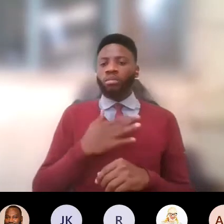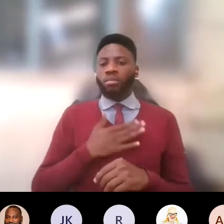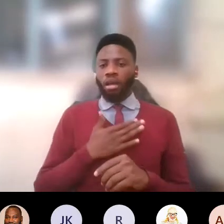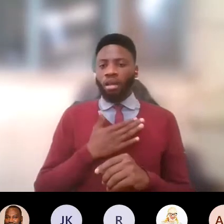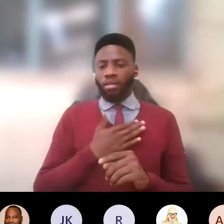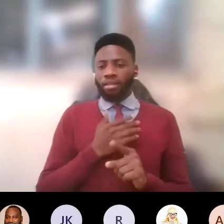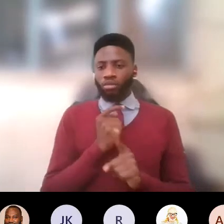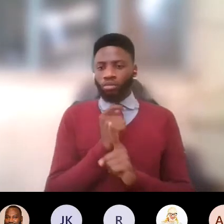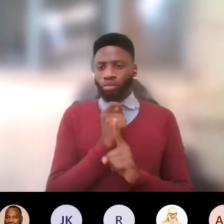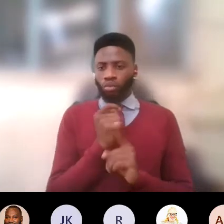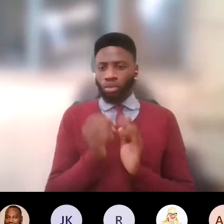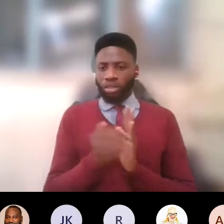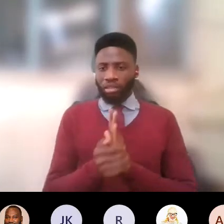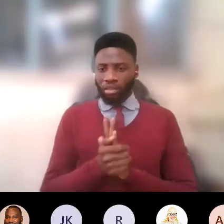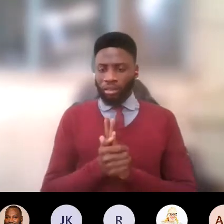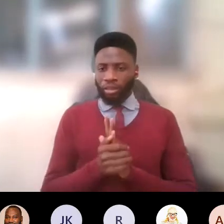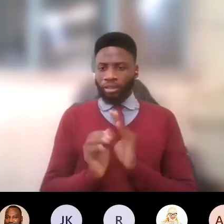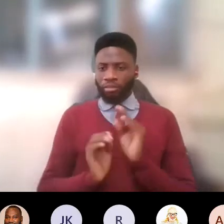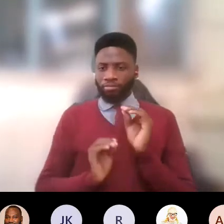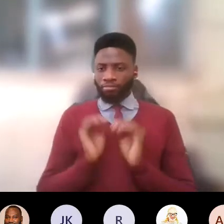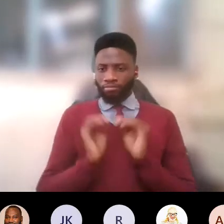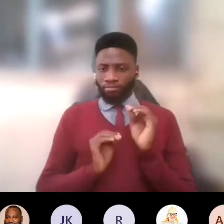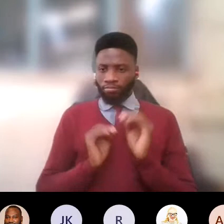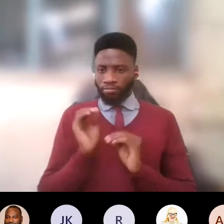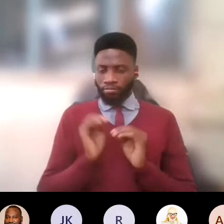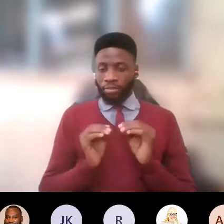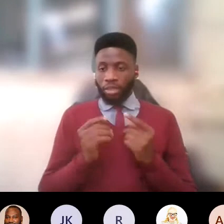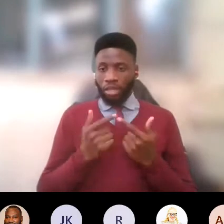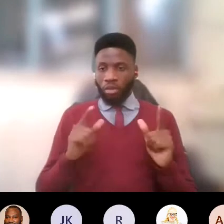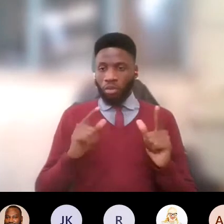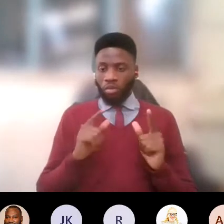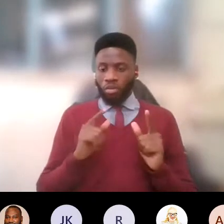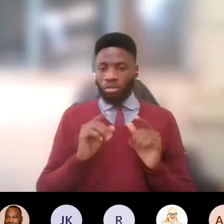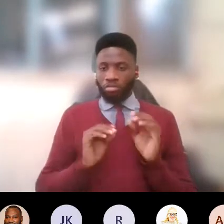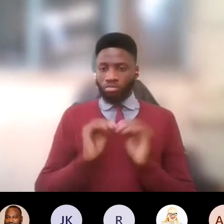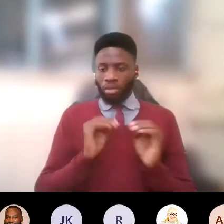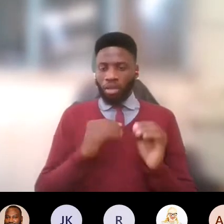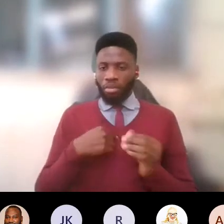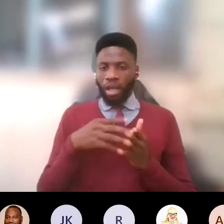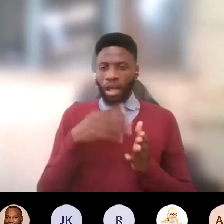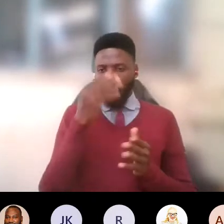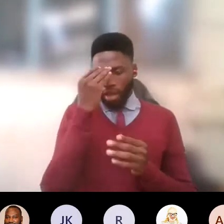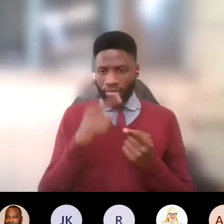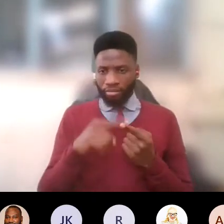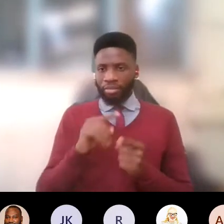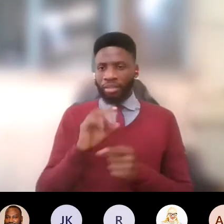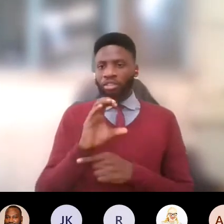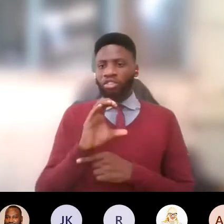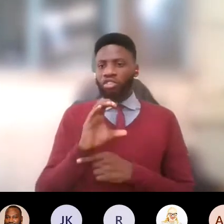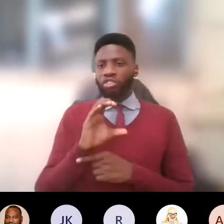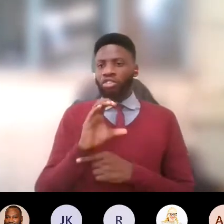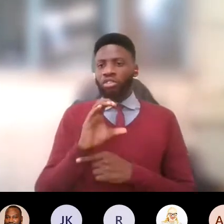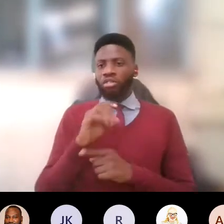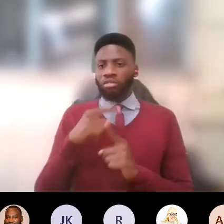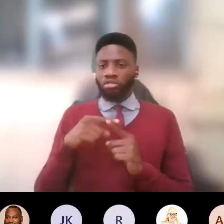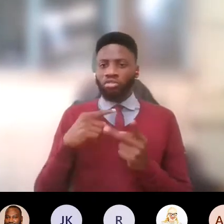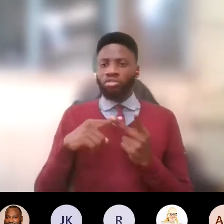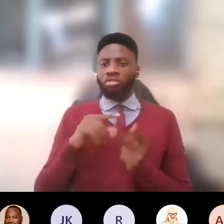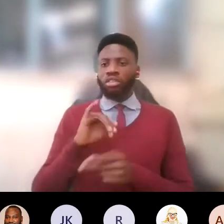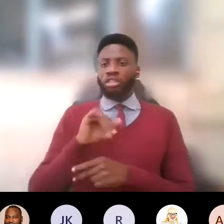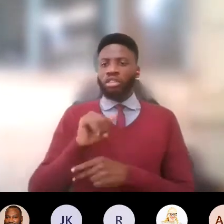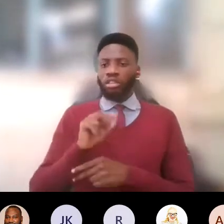That's excluding specific data and privacy ones. So for any of you that might be sitting there thinking, I don't have the specific